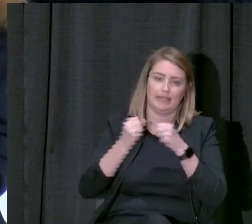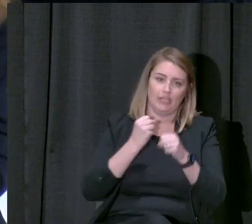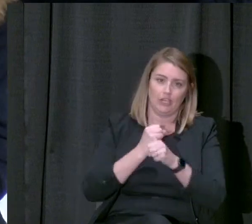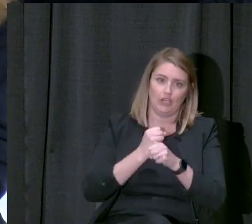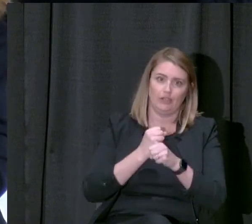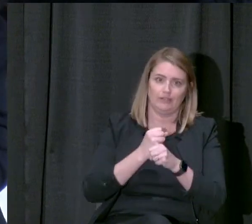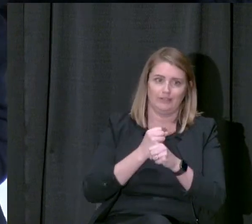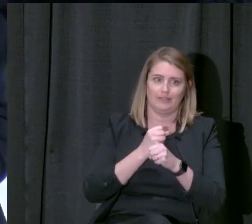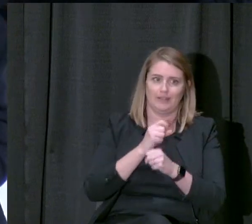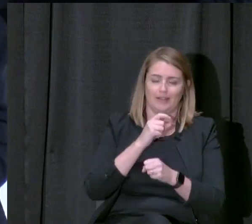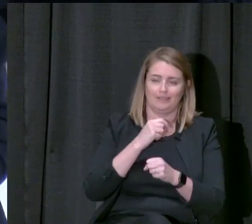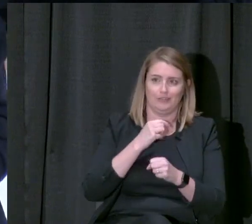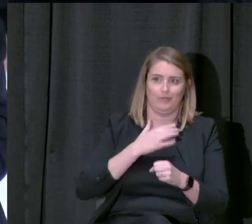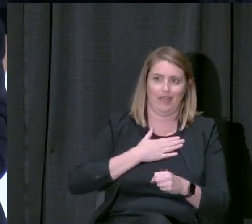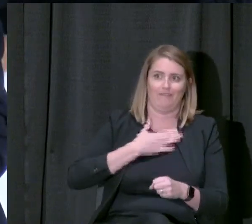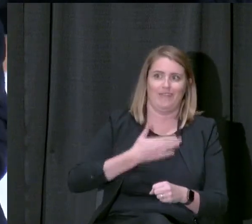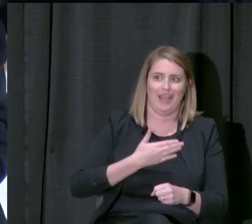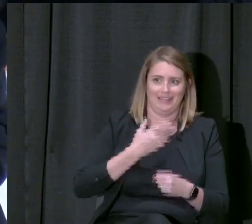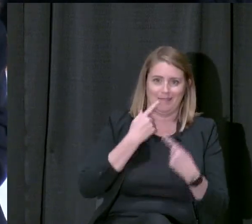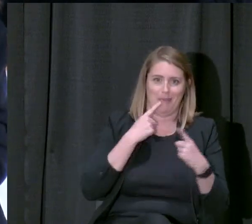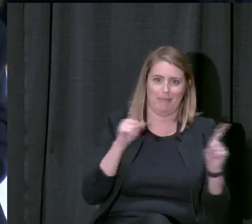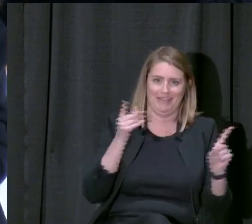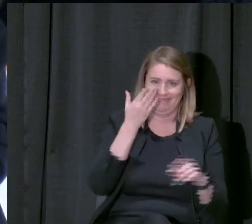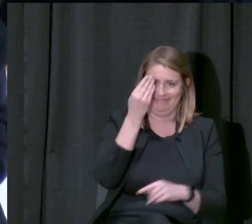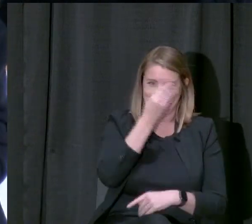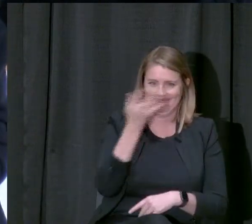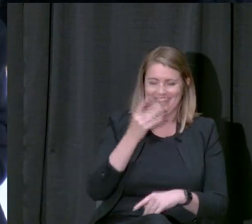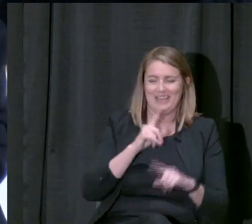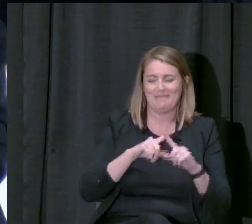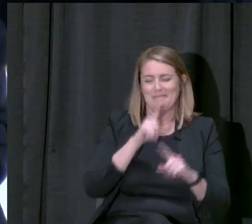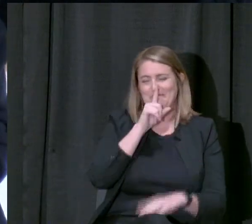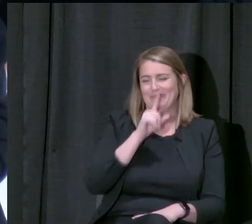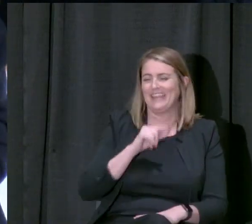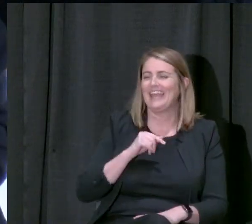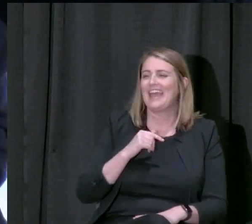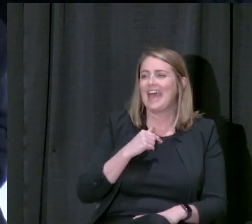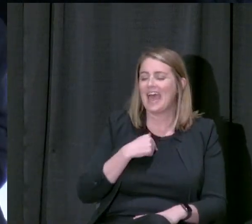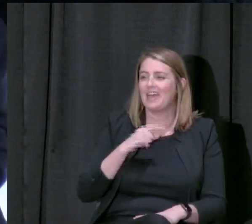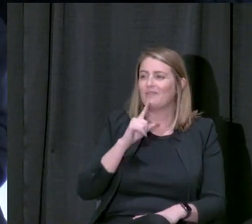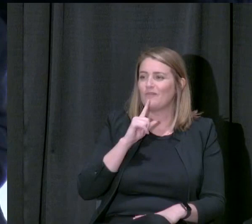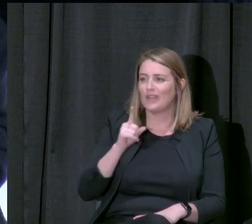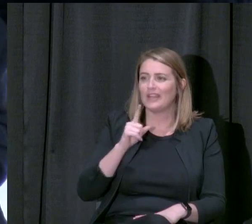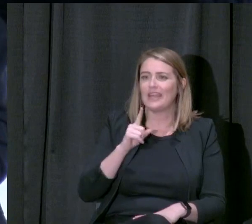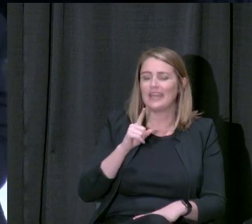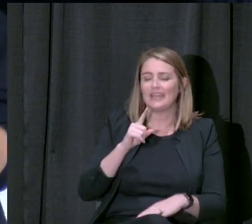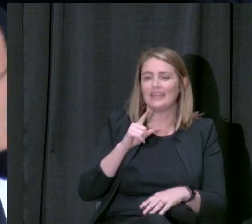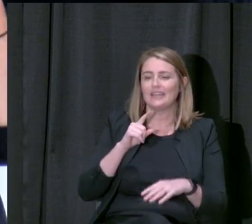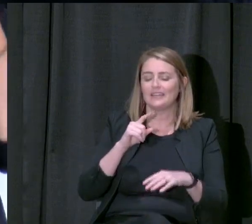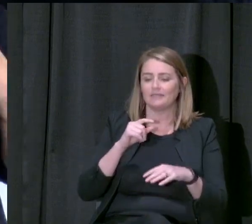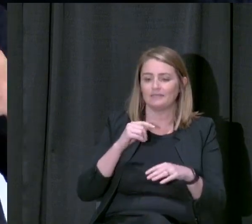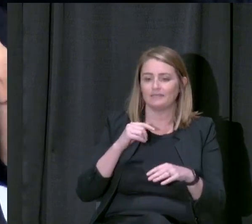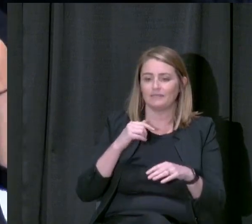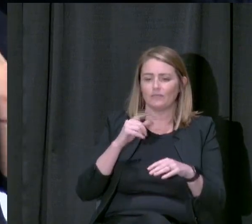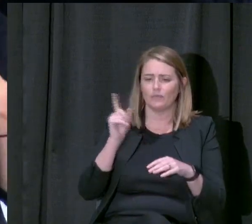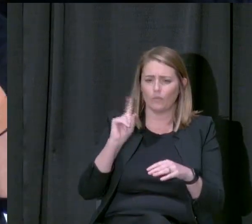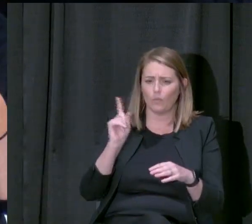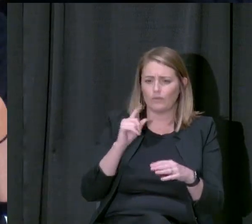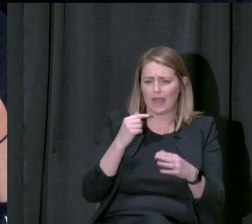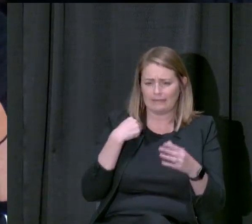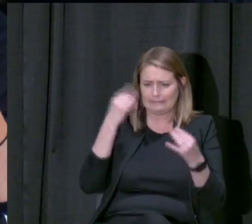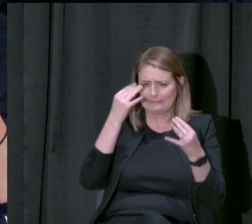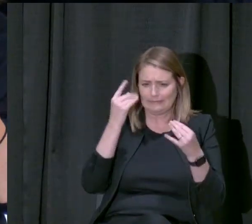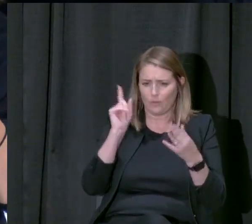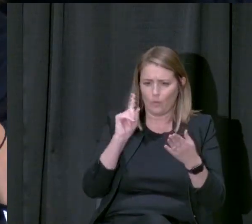confess publicly, but long enough to the point that I was really in quite a conflicted position of like, where do I go